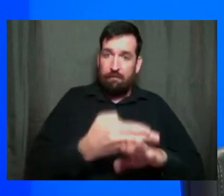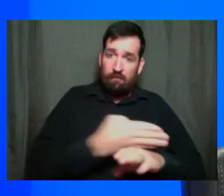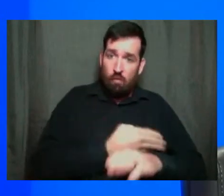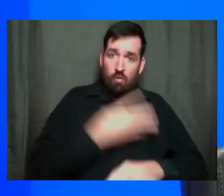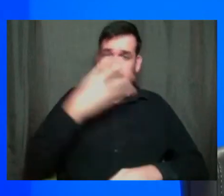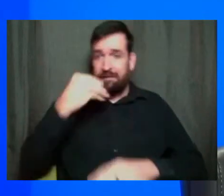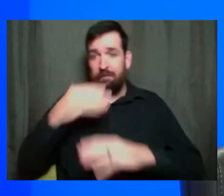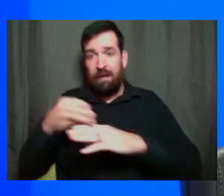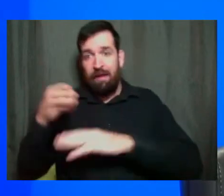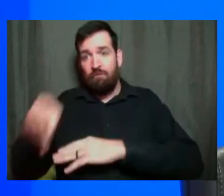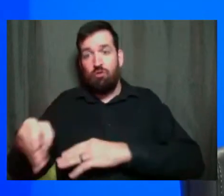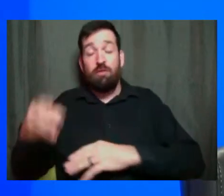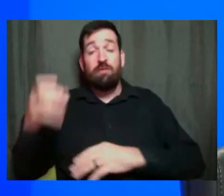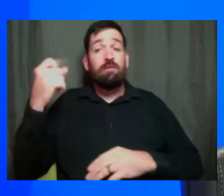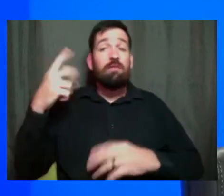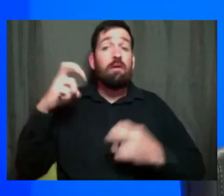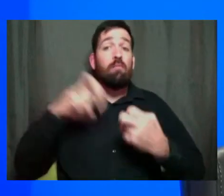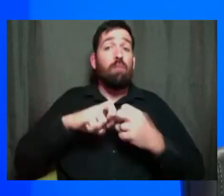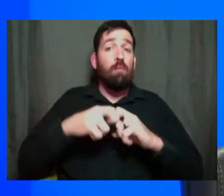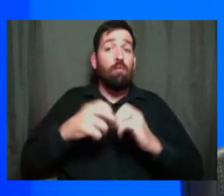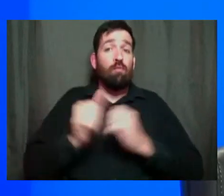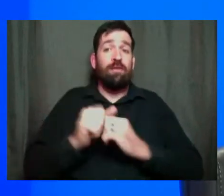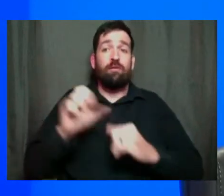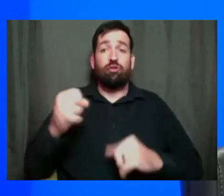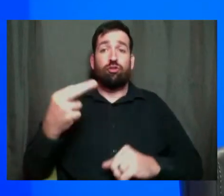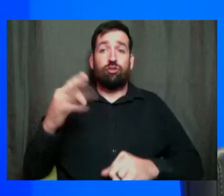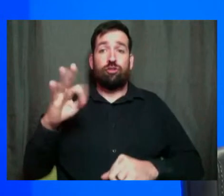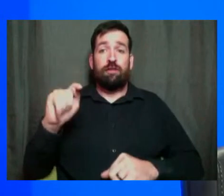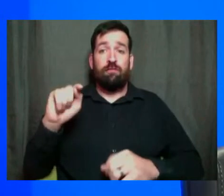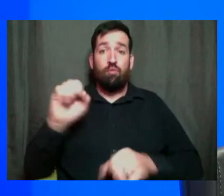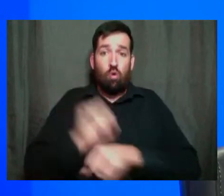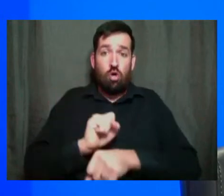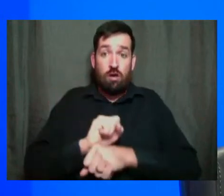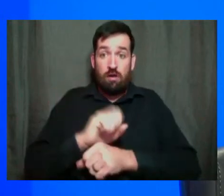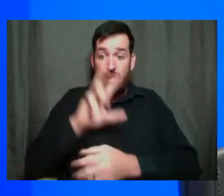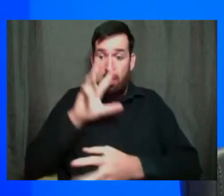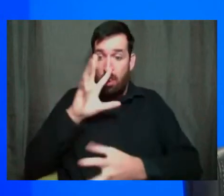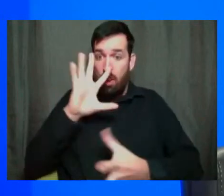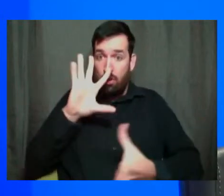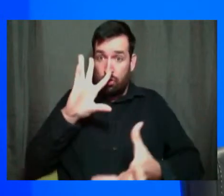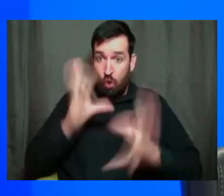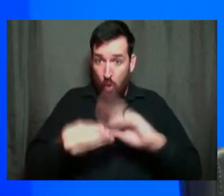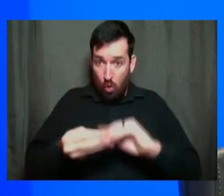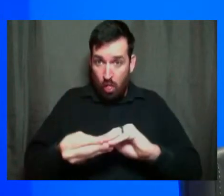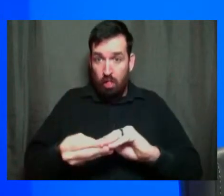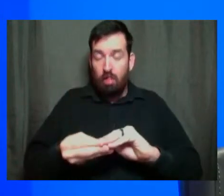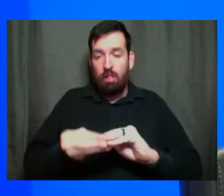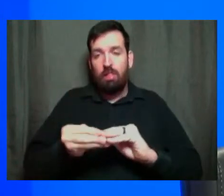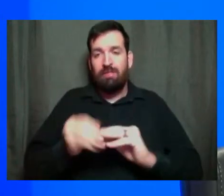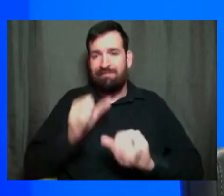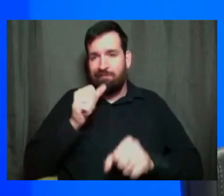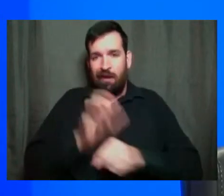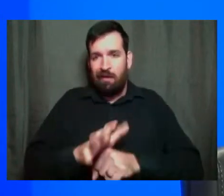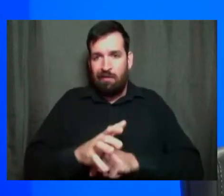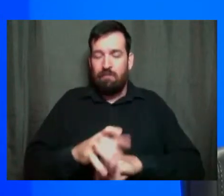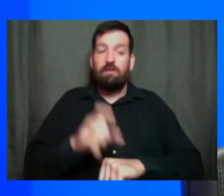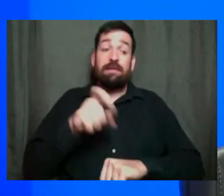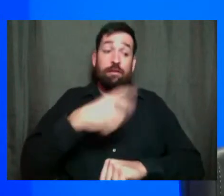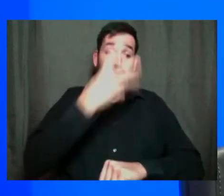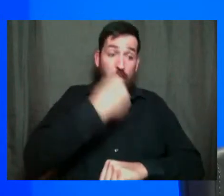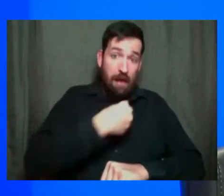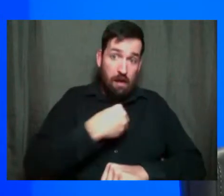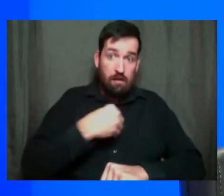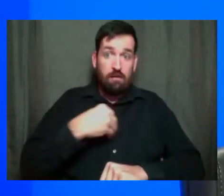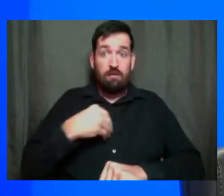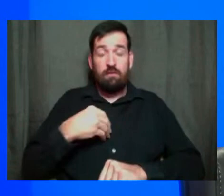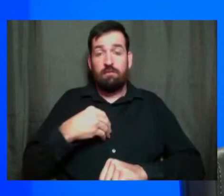The problem with a lot of shift work is you look at their total sleep, it starts getting, you know, cut back because, hey, I need to go to bed by, you know, 6